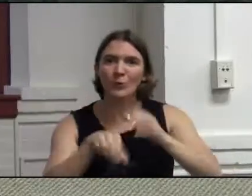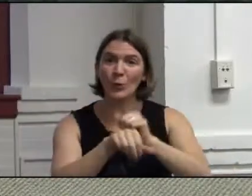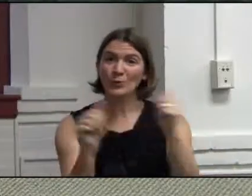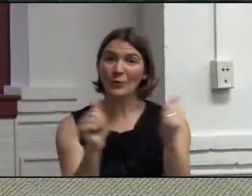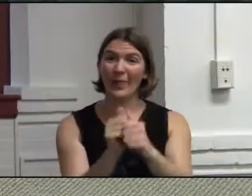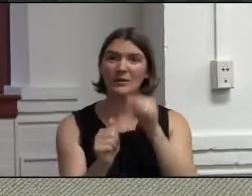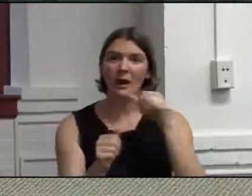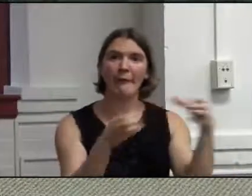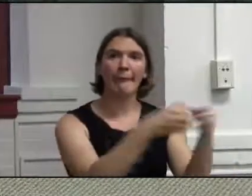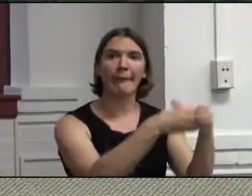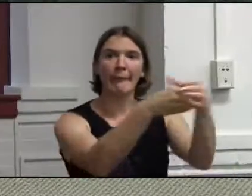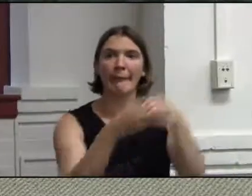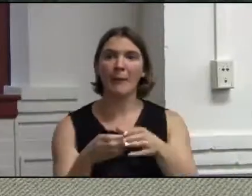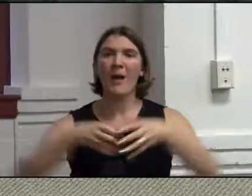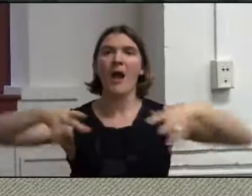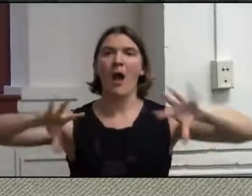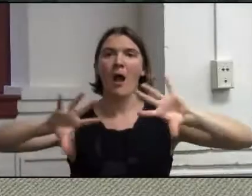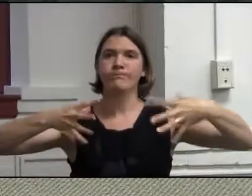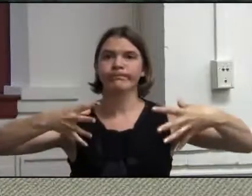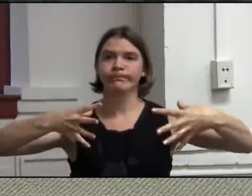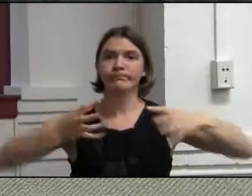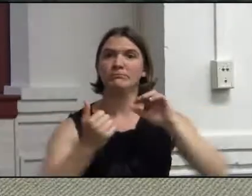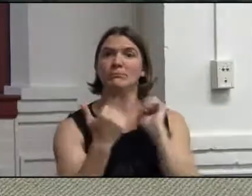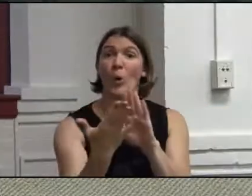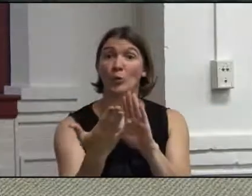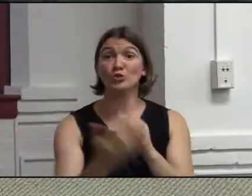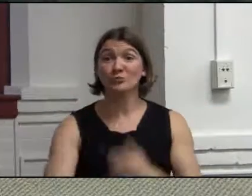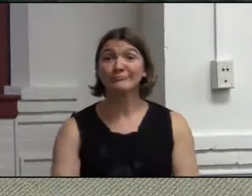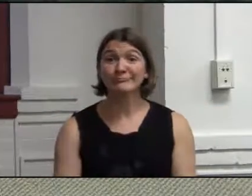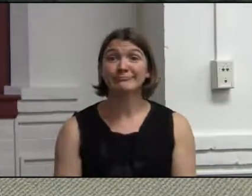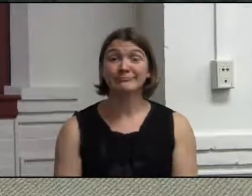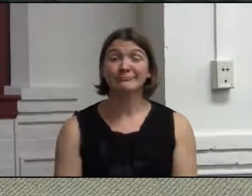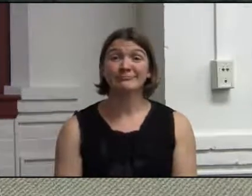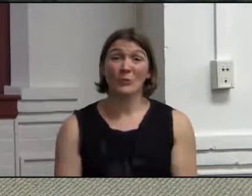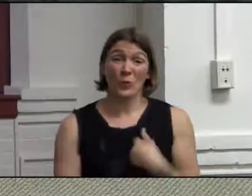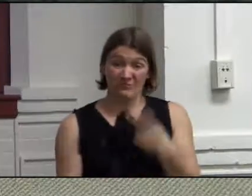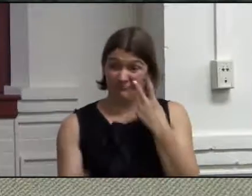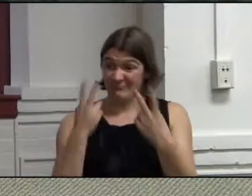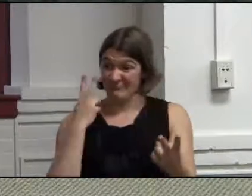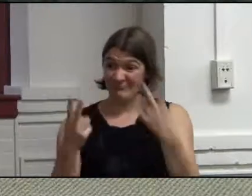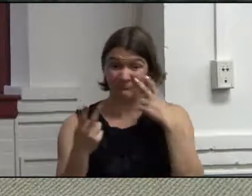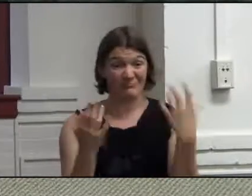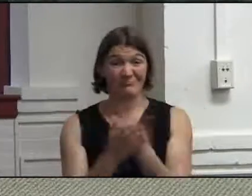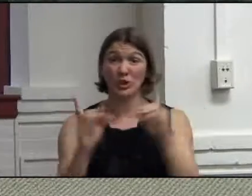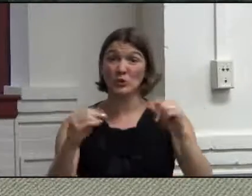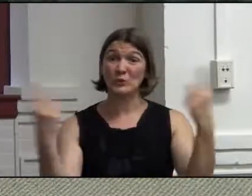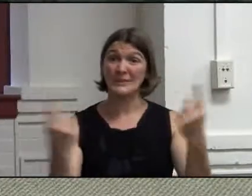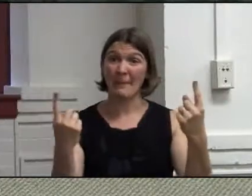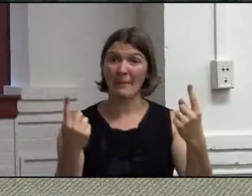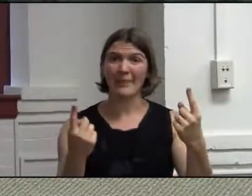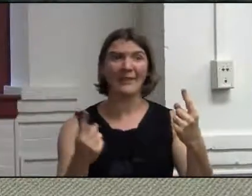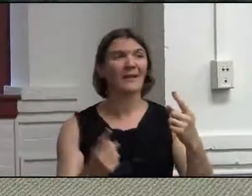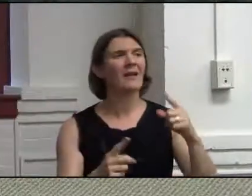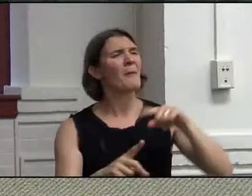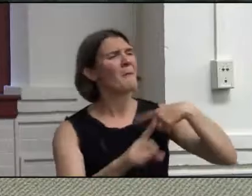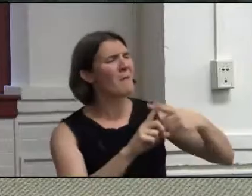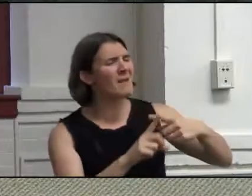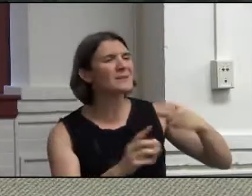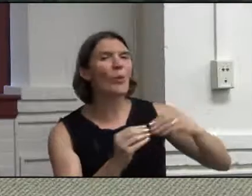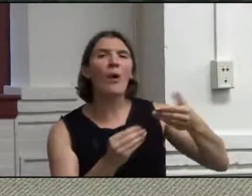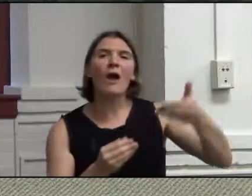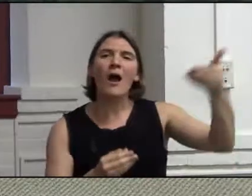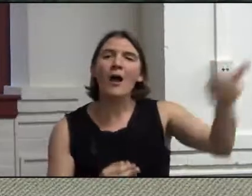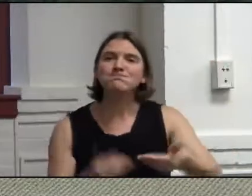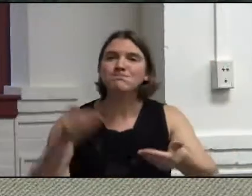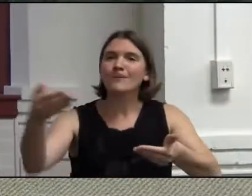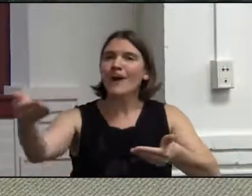to Yeah. attack different parts of the problems that people see all the time in our community. Well, it's also an invitation, because one of